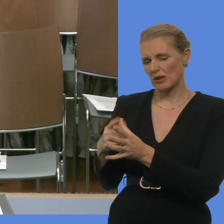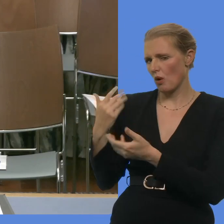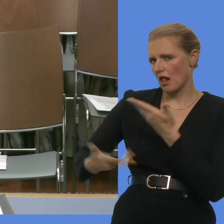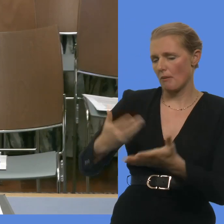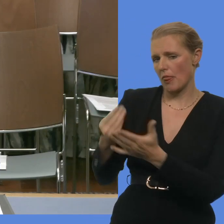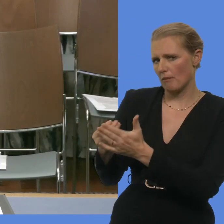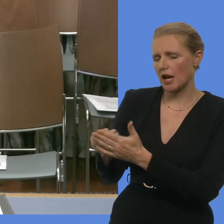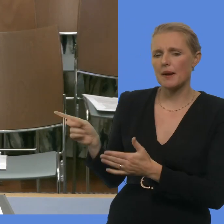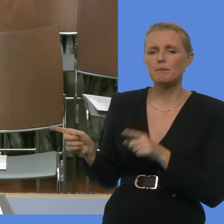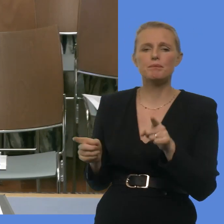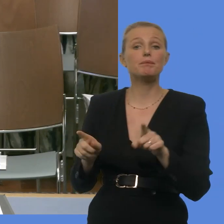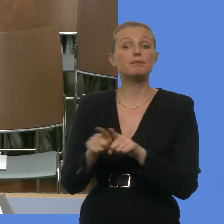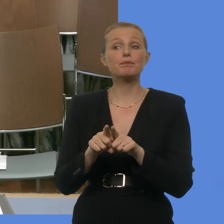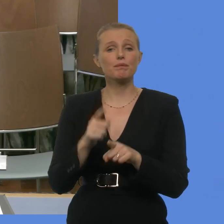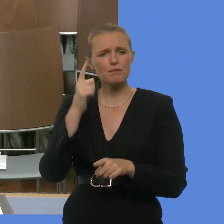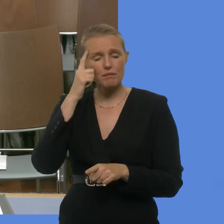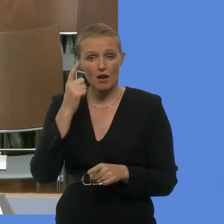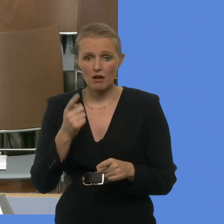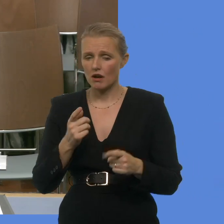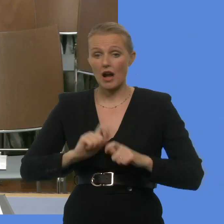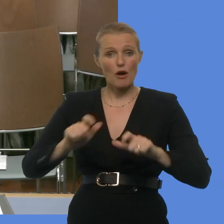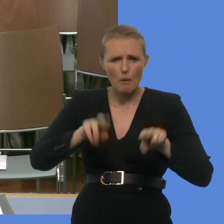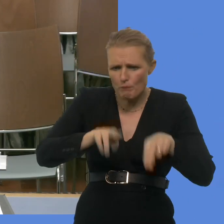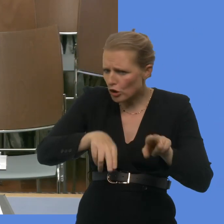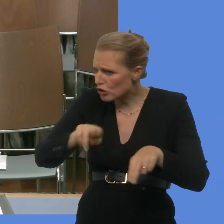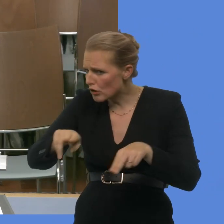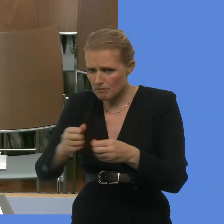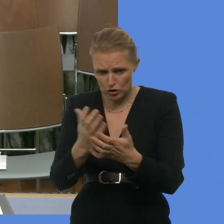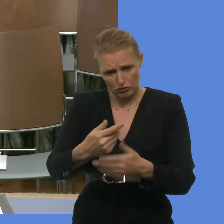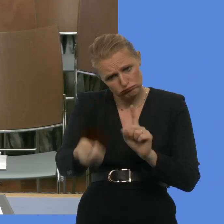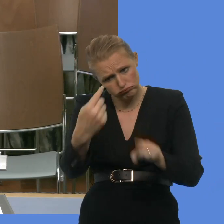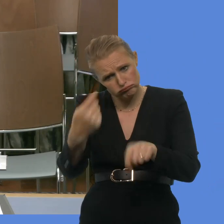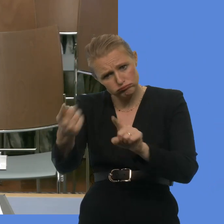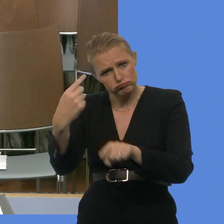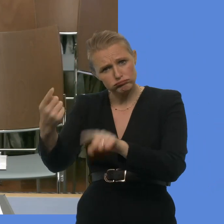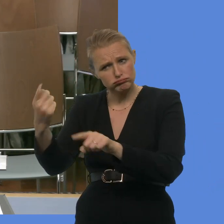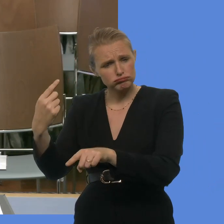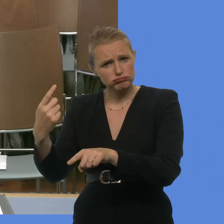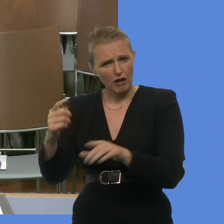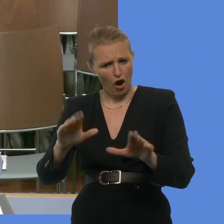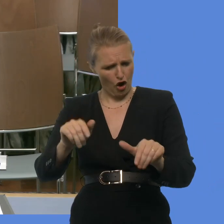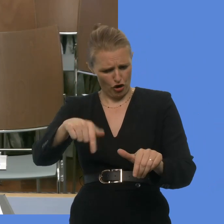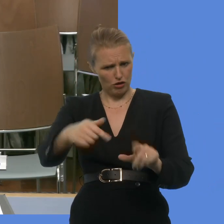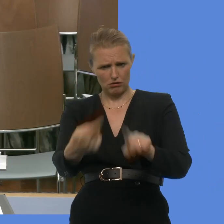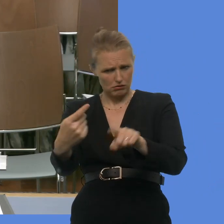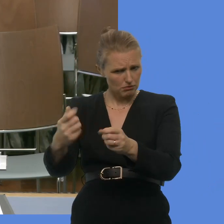other considerations might be how ongoing monitoring and accountability can be ensured, and whether additional safeguards may be needed to ensure effective delivery.